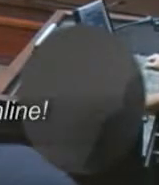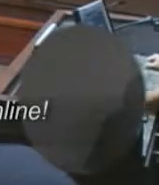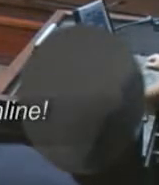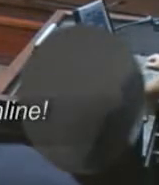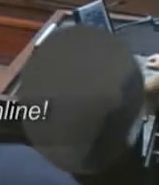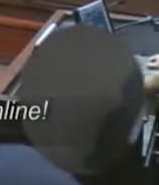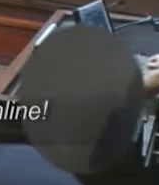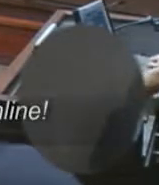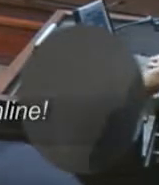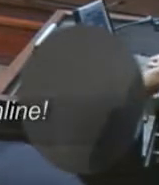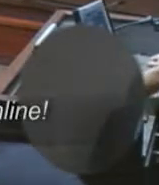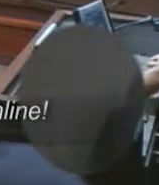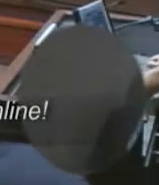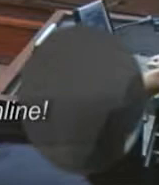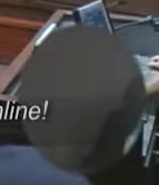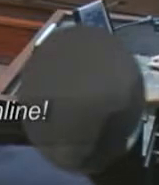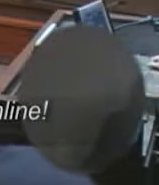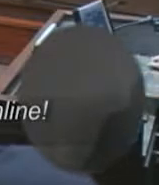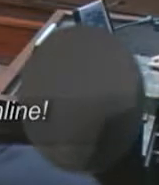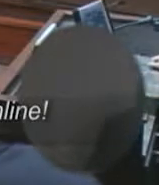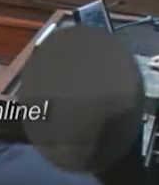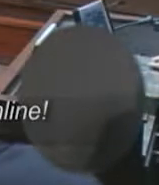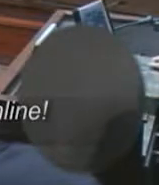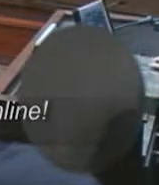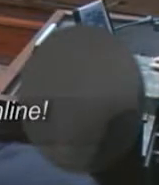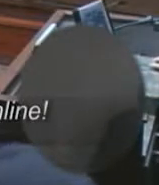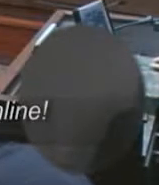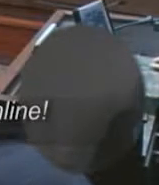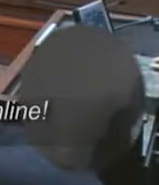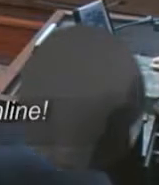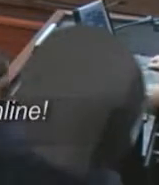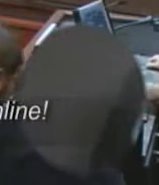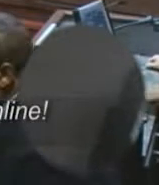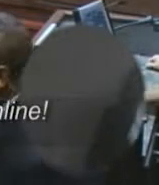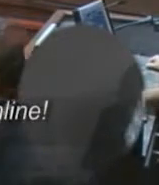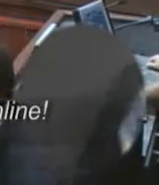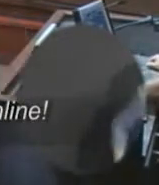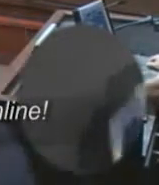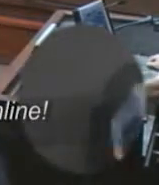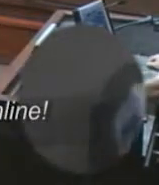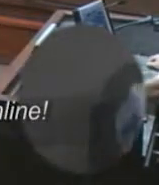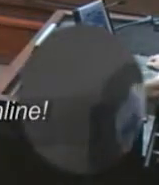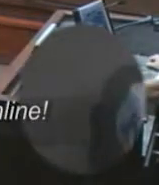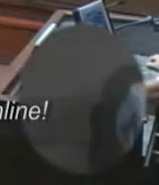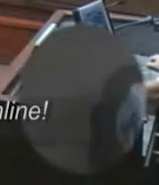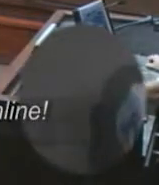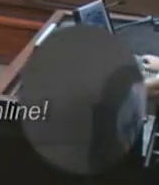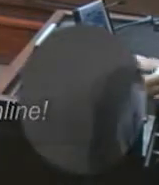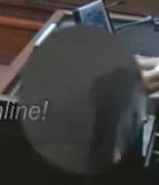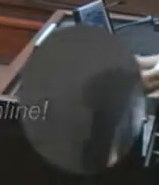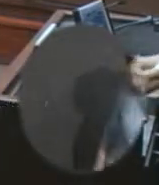Run again. Nobody. Oh, no. No, but I didn't look for him. No, I just left that blank.